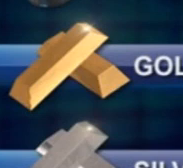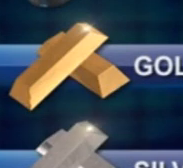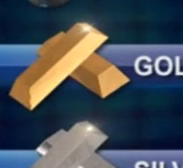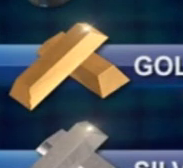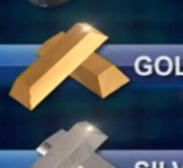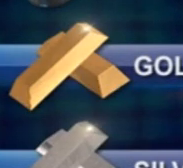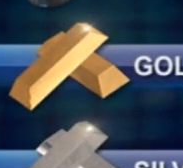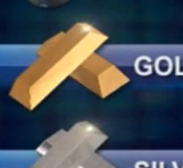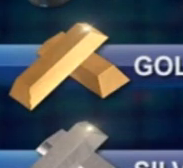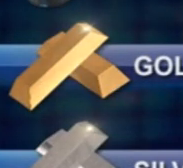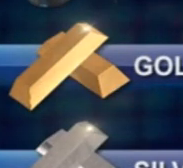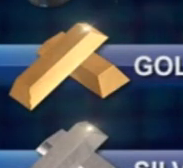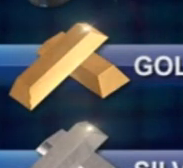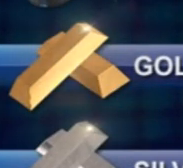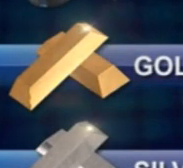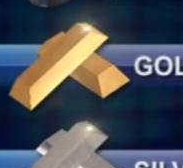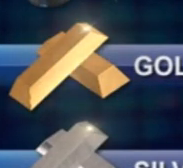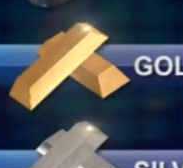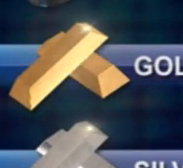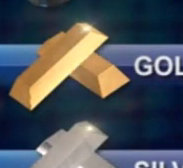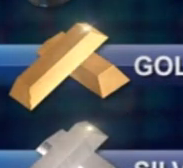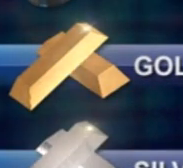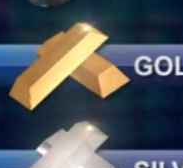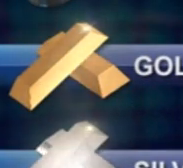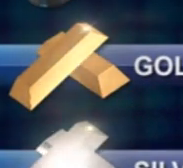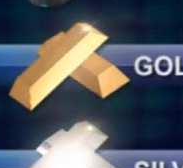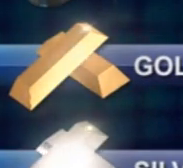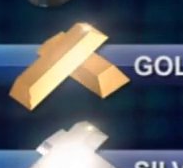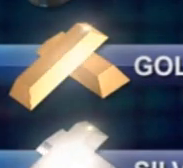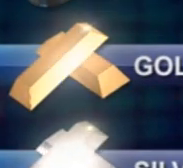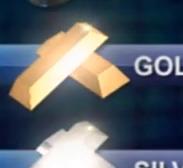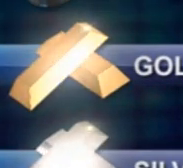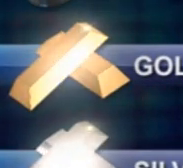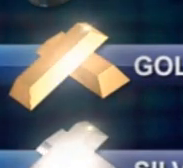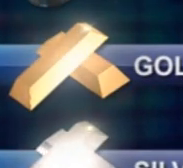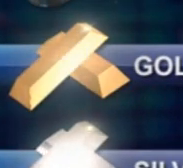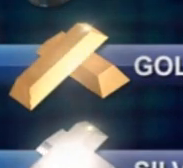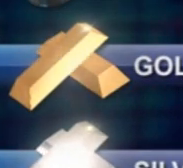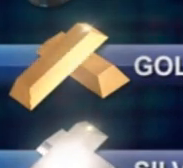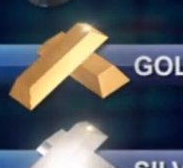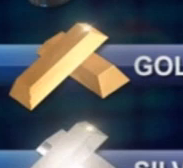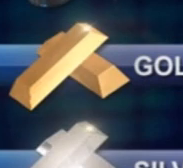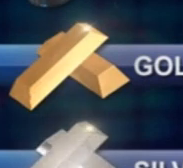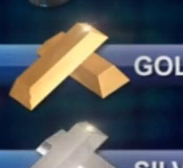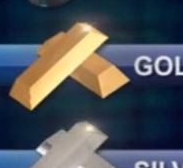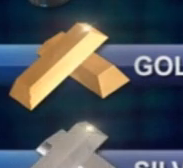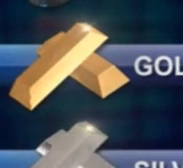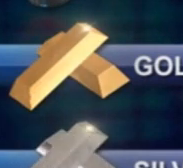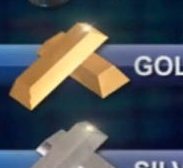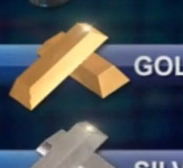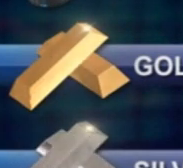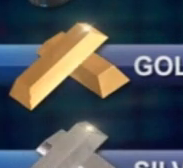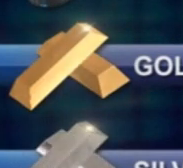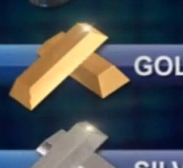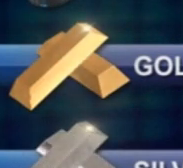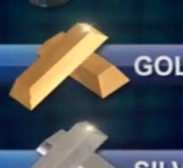commodities market. Oil prices rose a few cents to close at $48 a barrel. Gold rose closing at